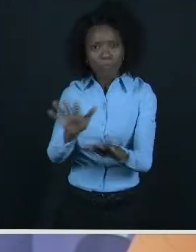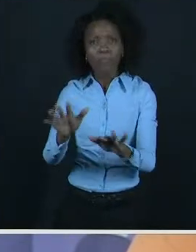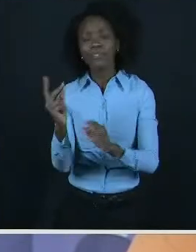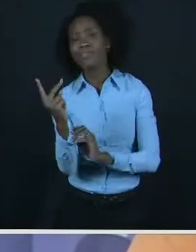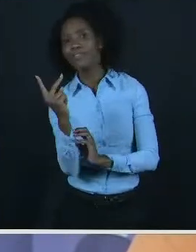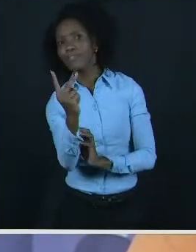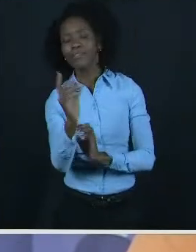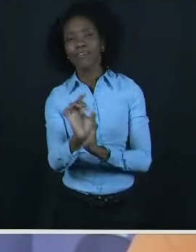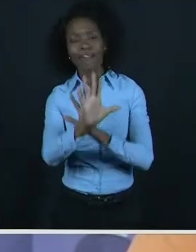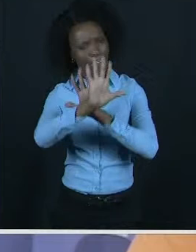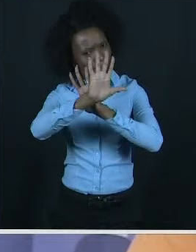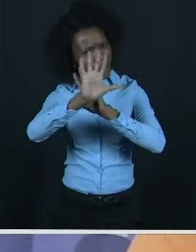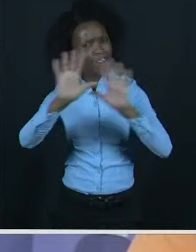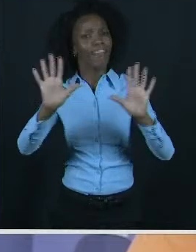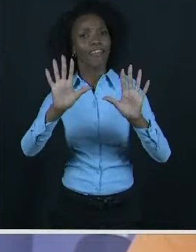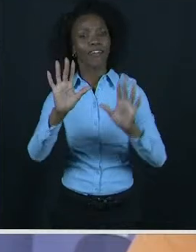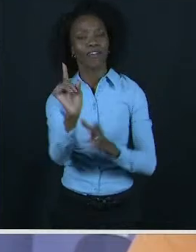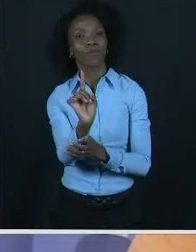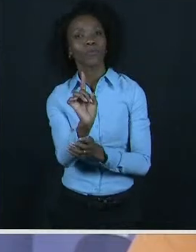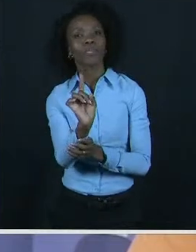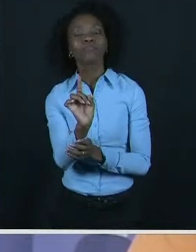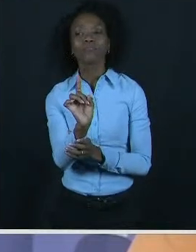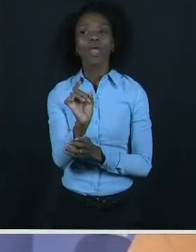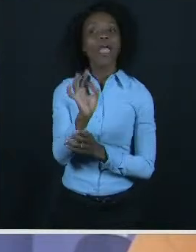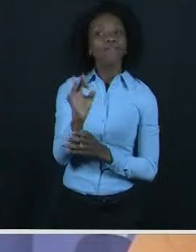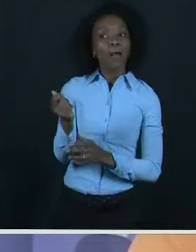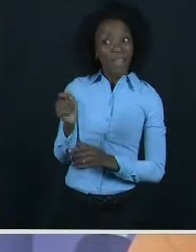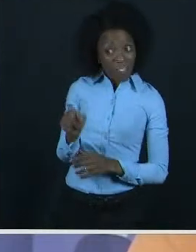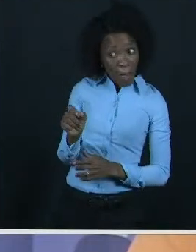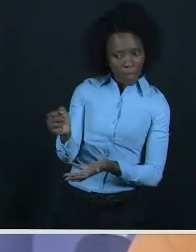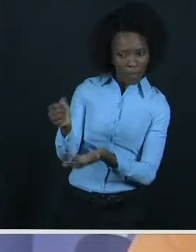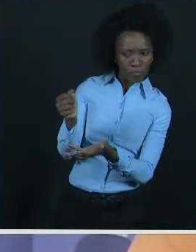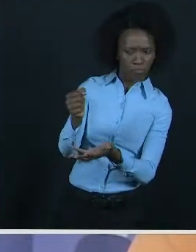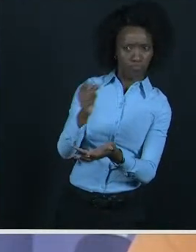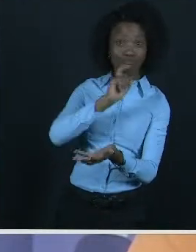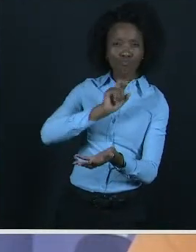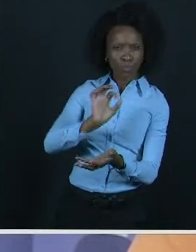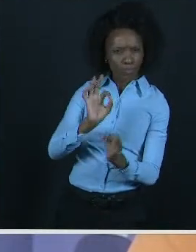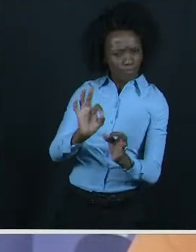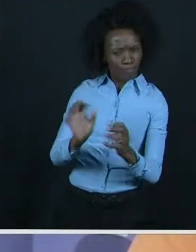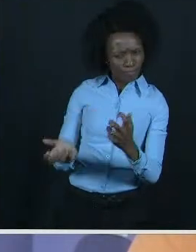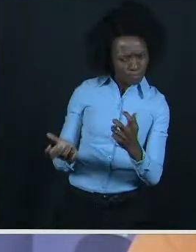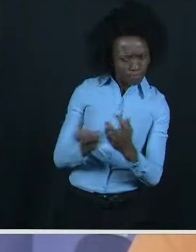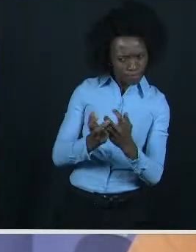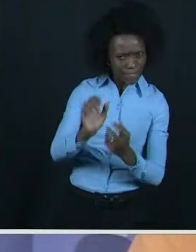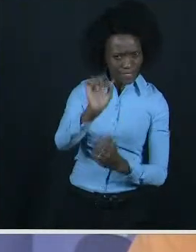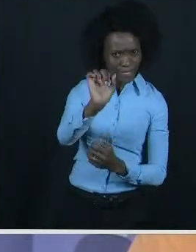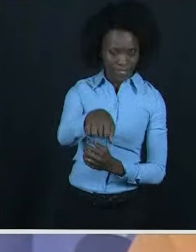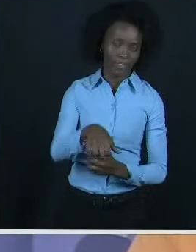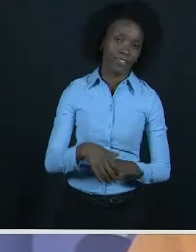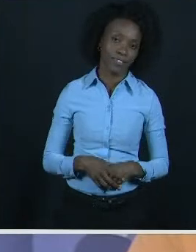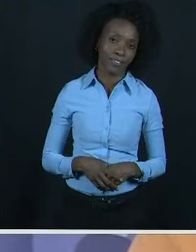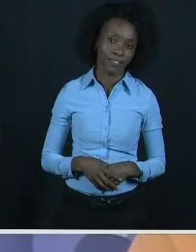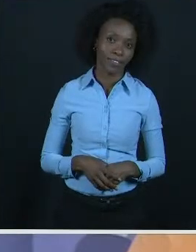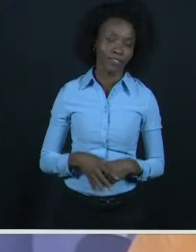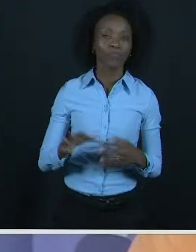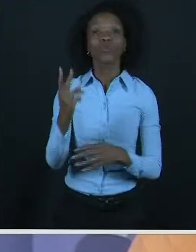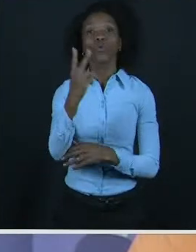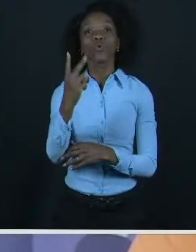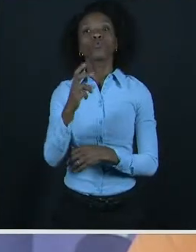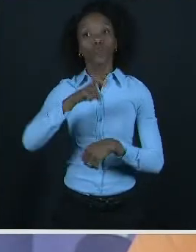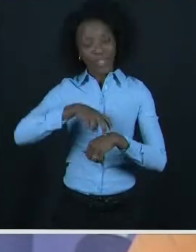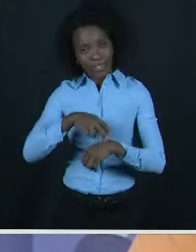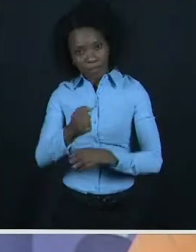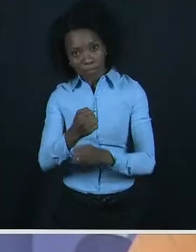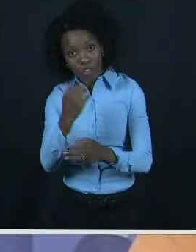see precisely whether that money has been used and to what extent it has been used. We need to